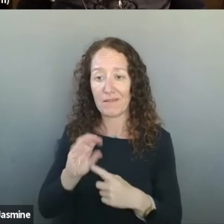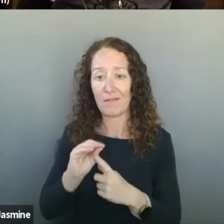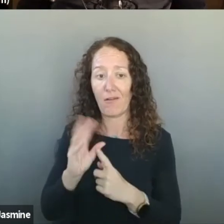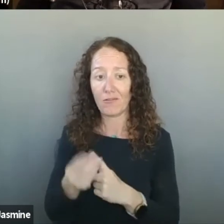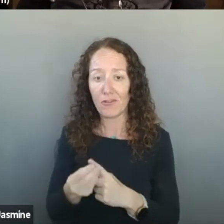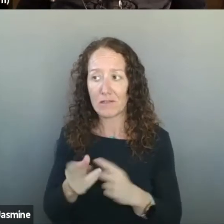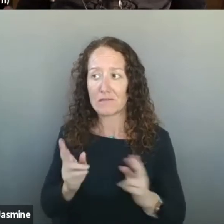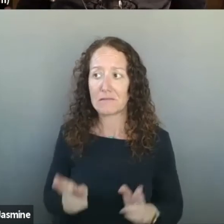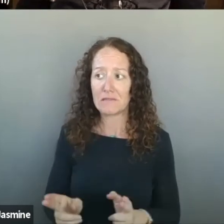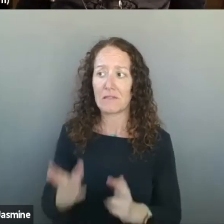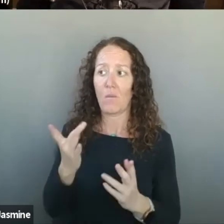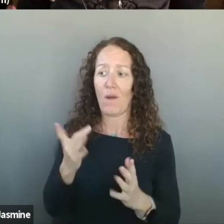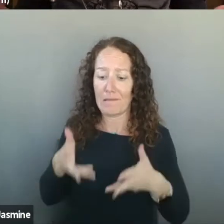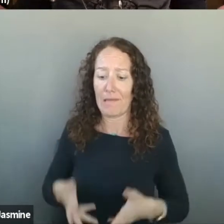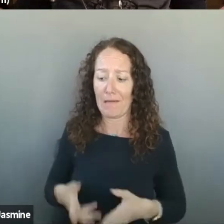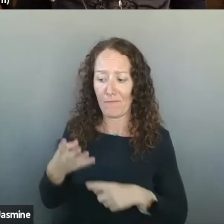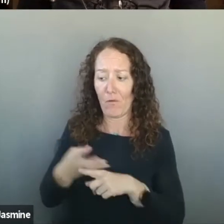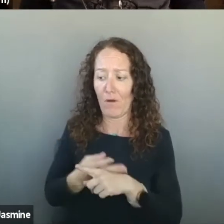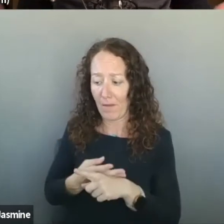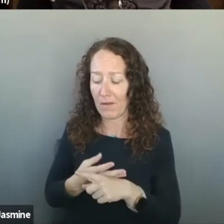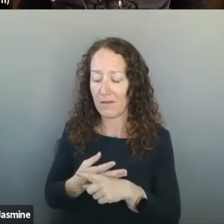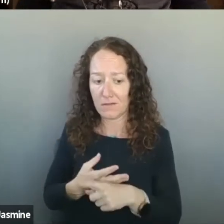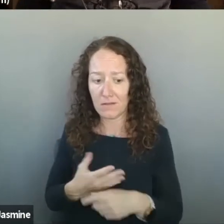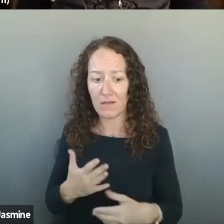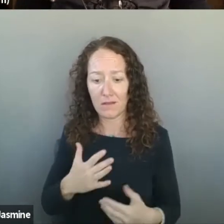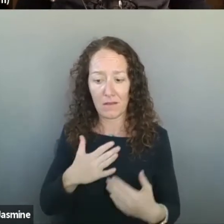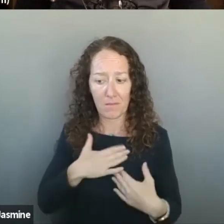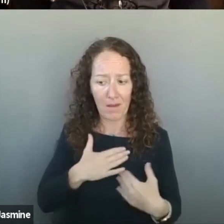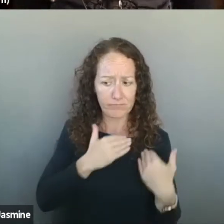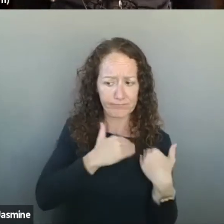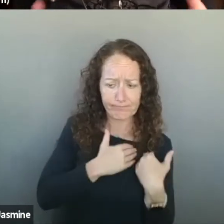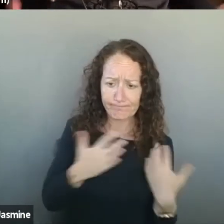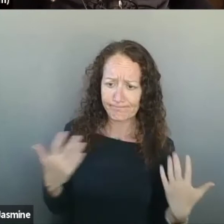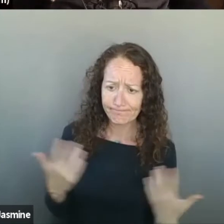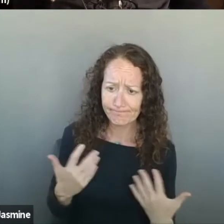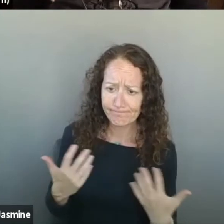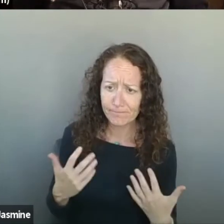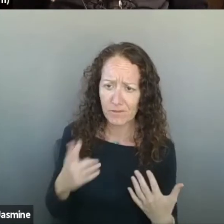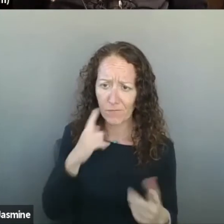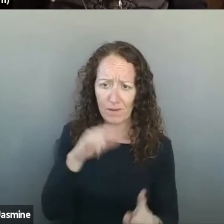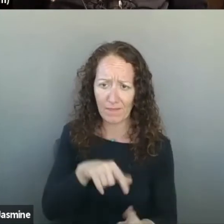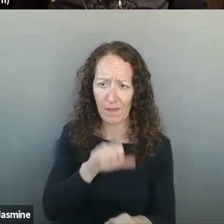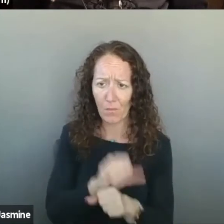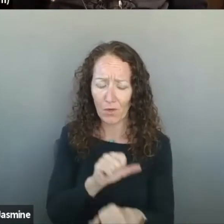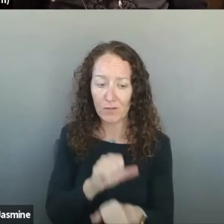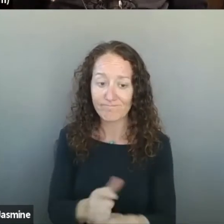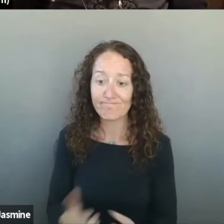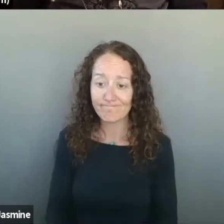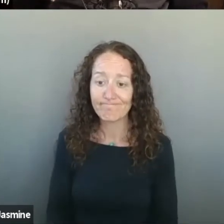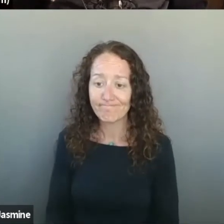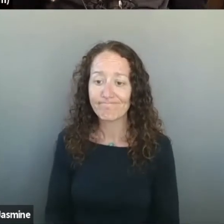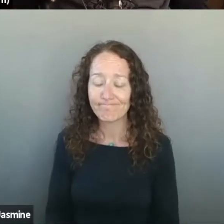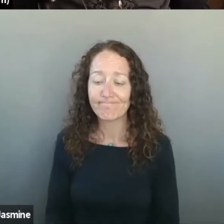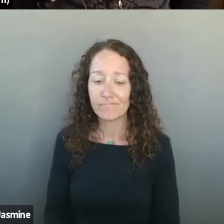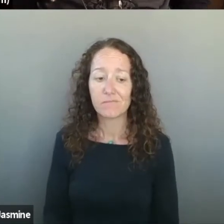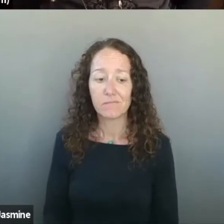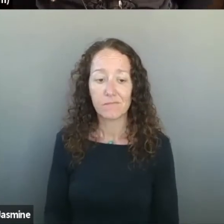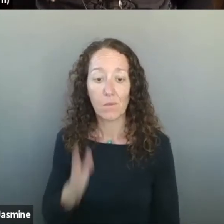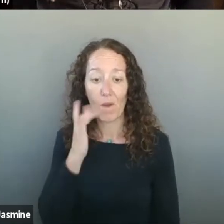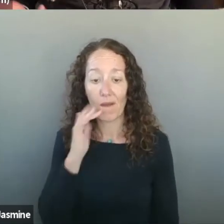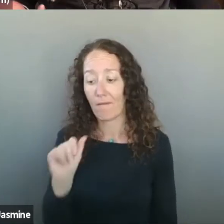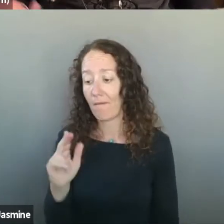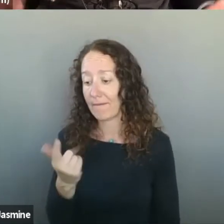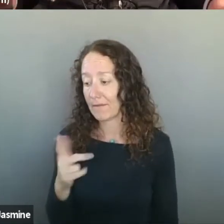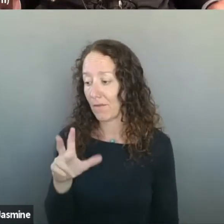role. What's my responsibility to this work? Because after August